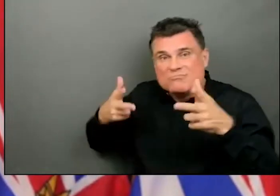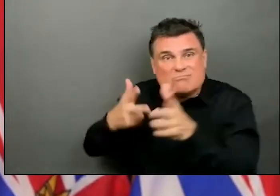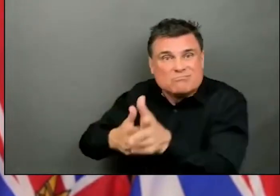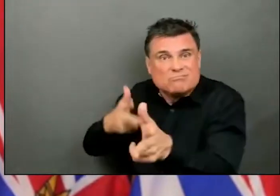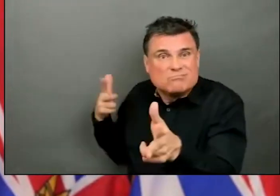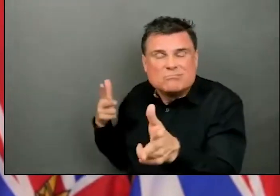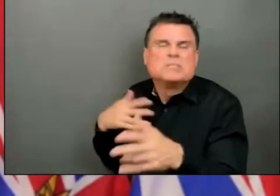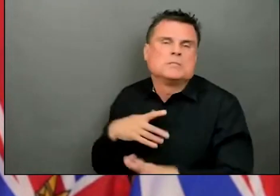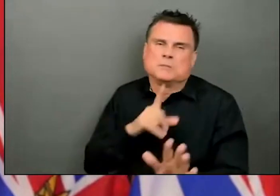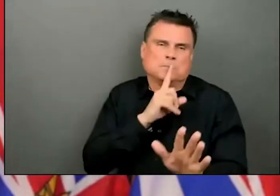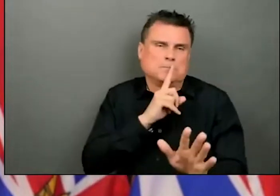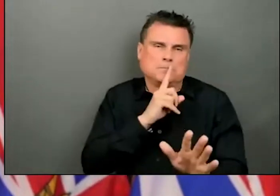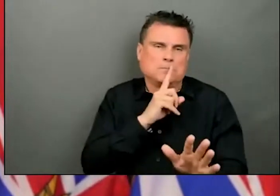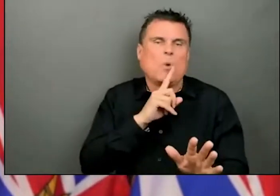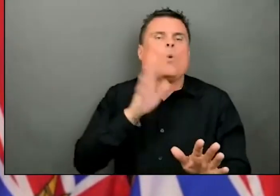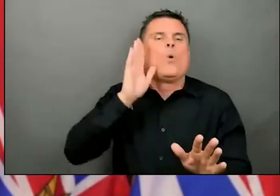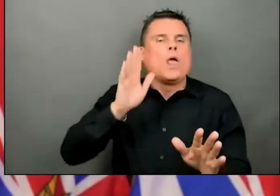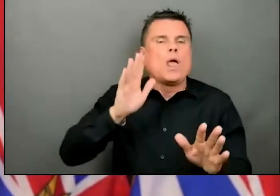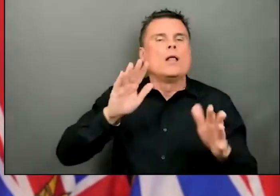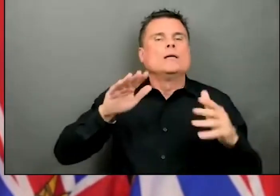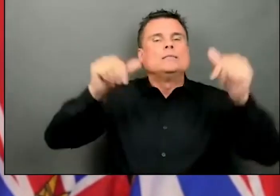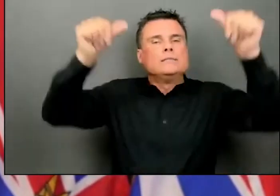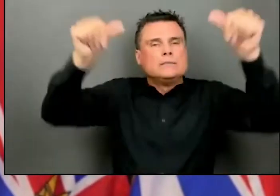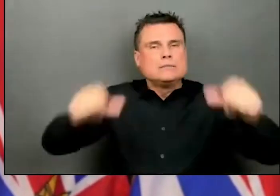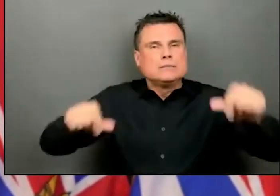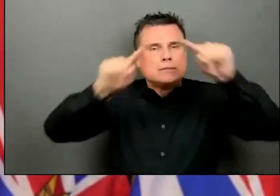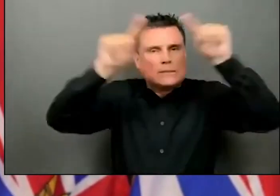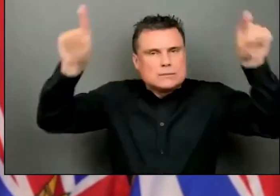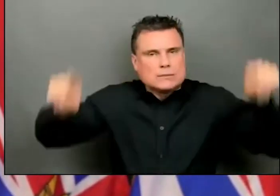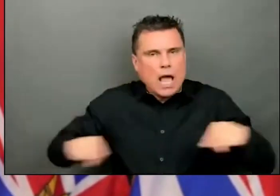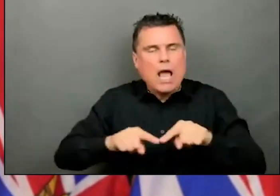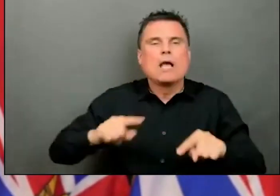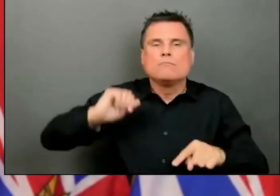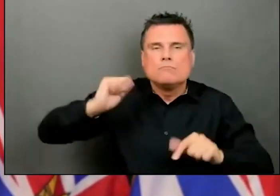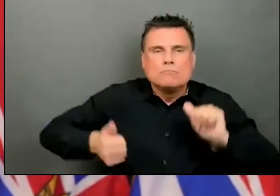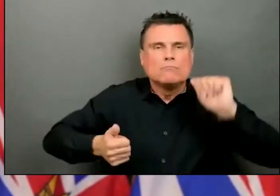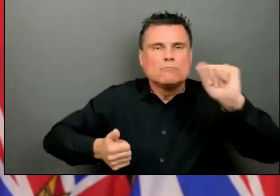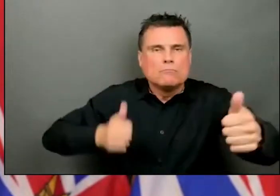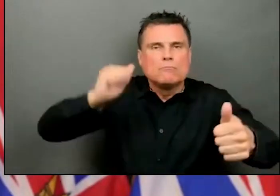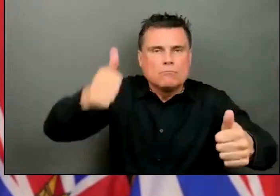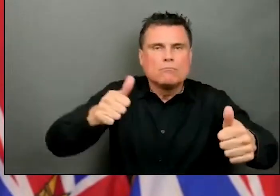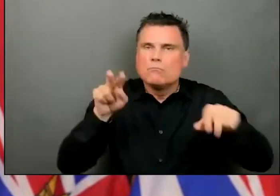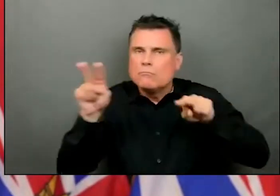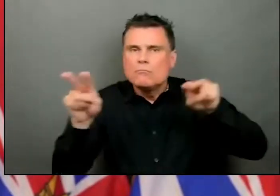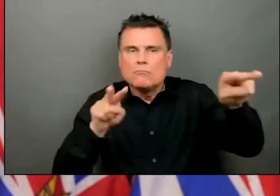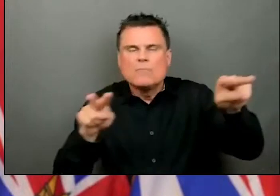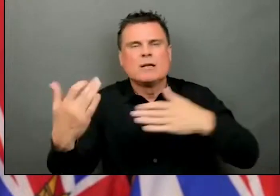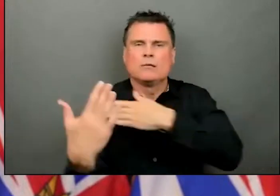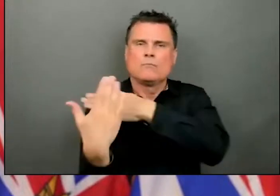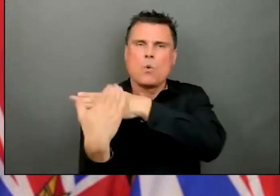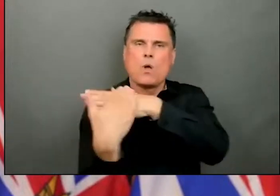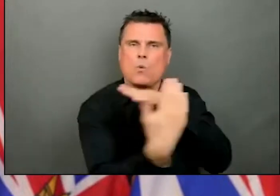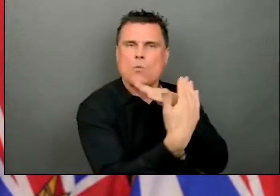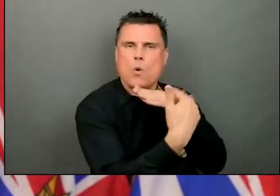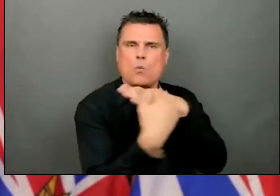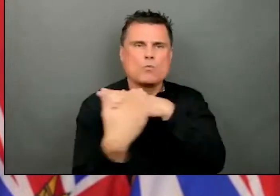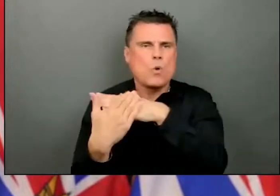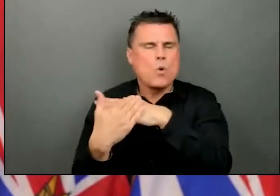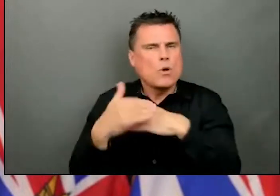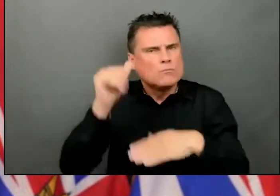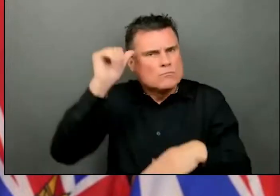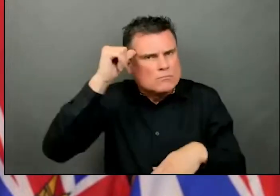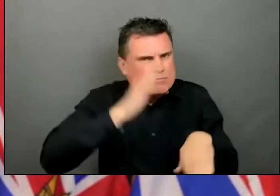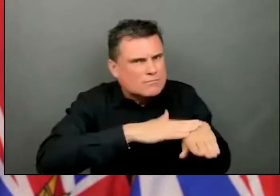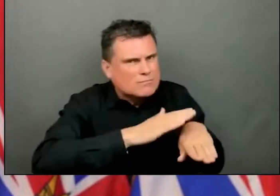are doing just that. They're staying close to home. It's for those who are flaunting the rules, those who are deciding to get a holiday outside of